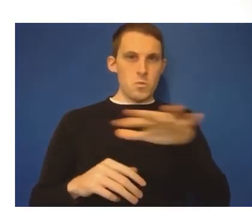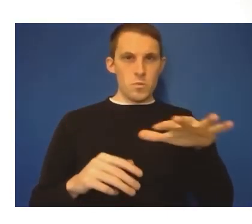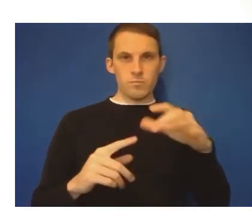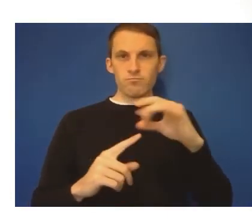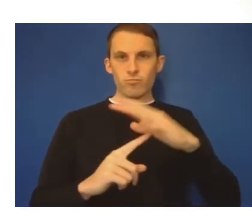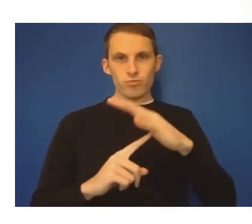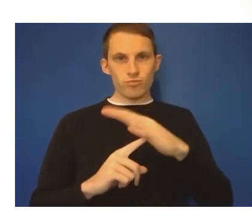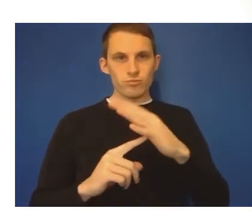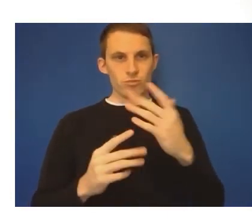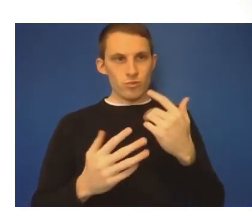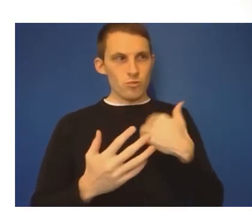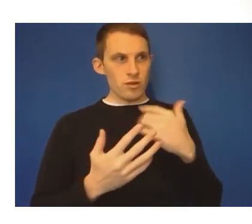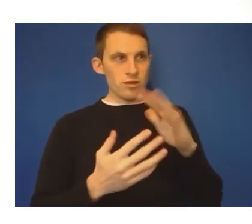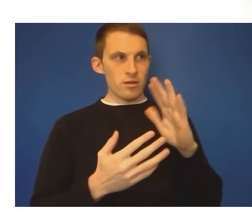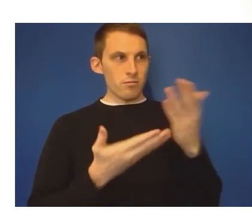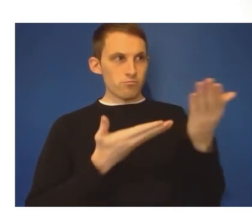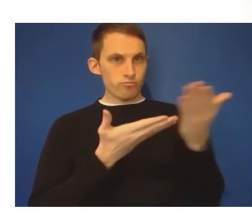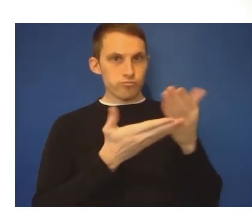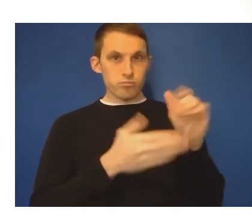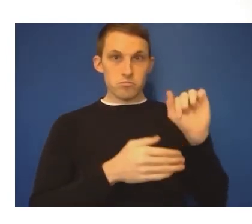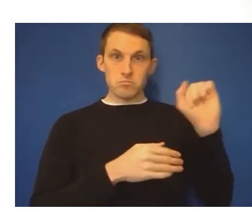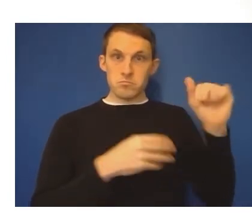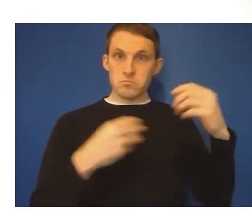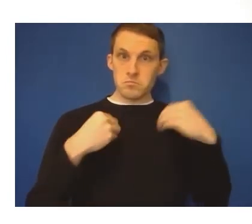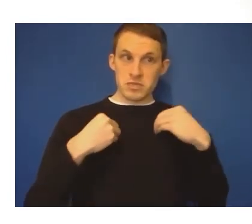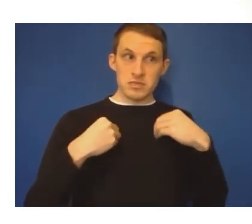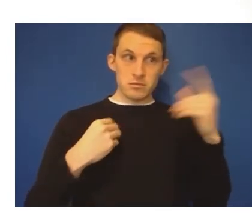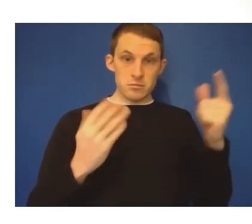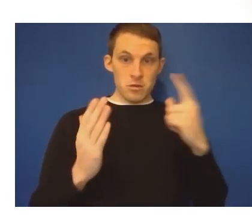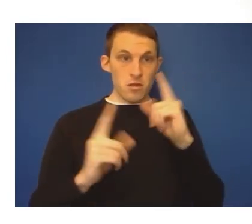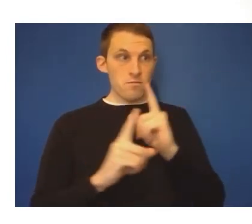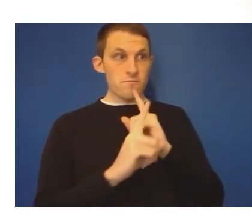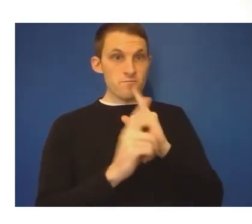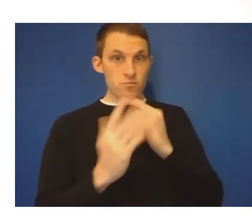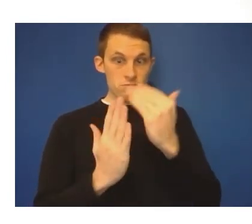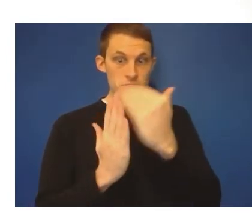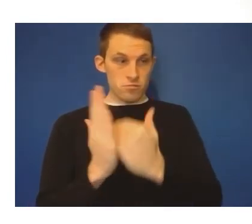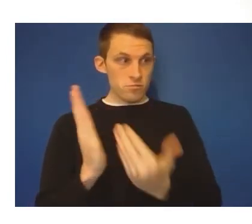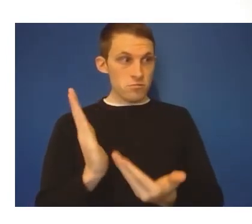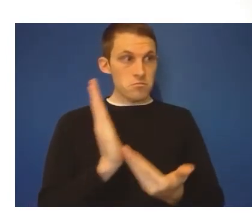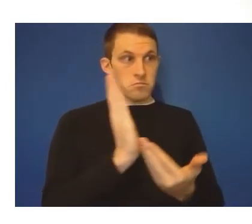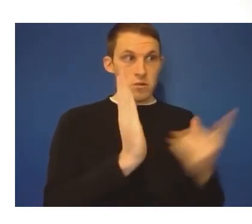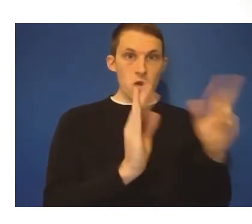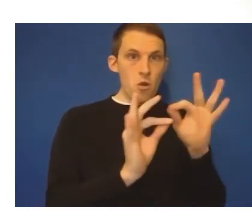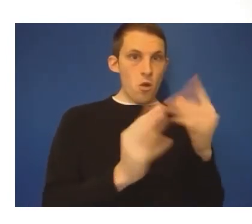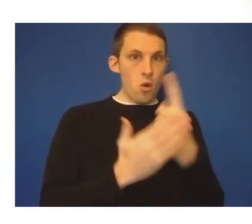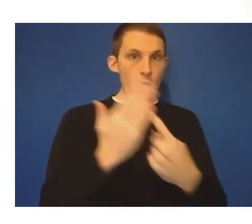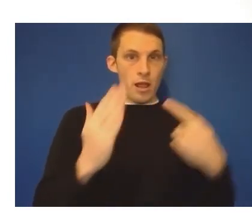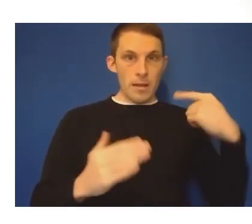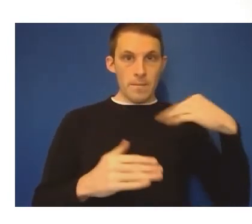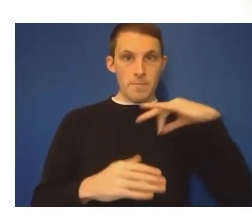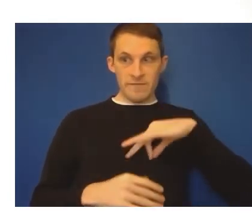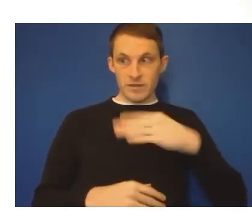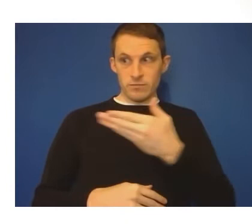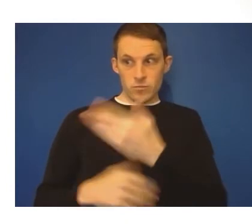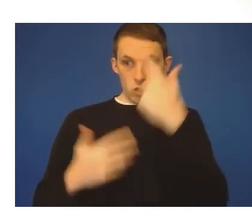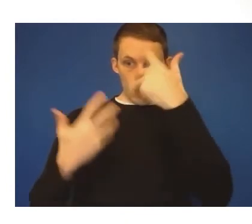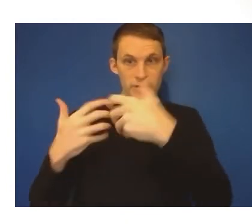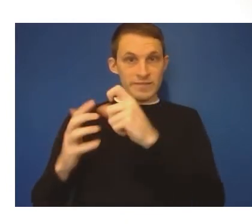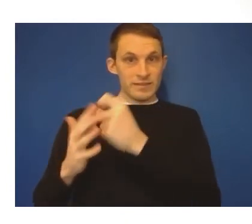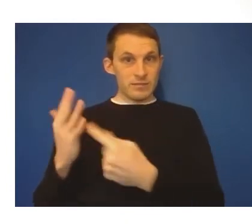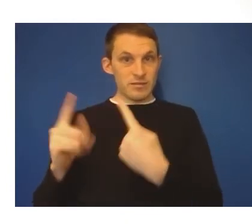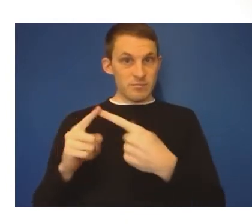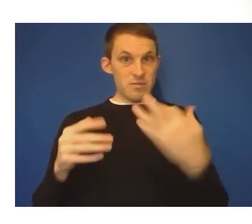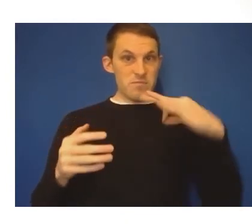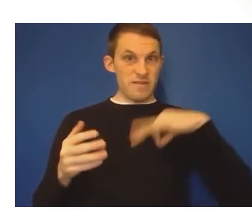regulatory bodies that the guidelines are likely to be useful for consumers in general. And that really, I think, is an important next step in terms